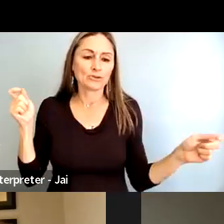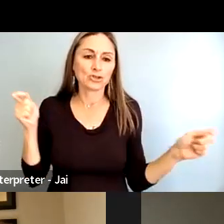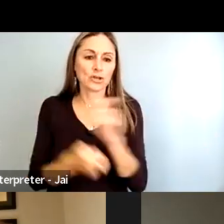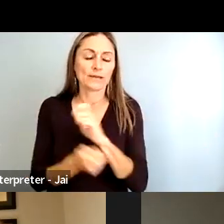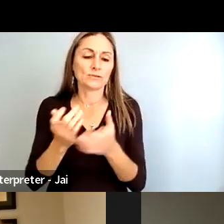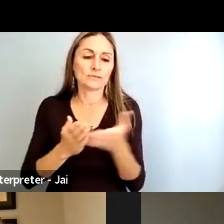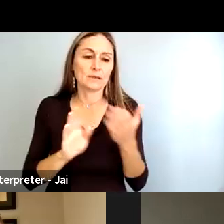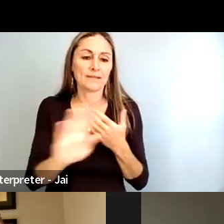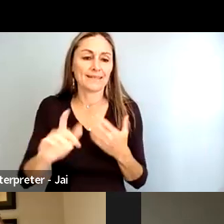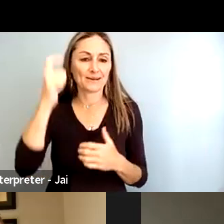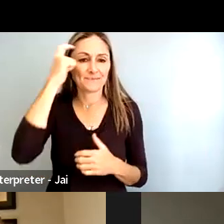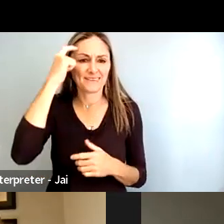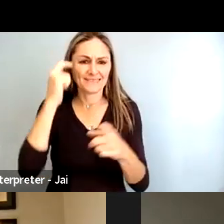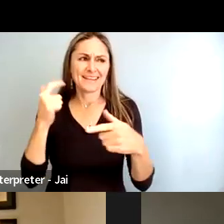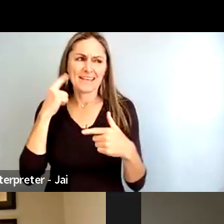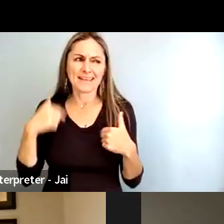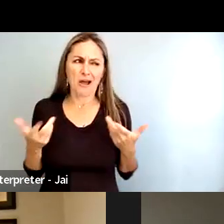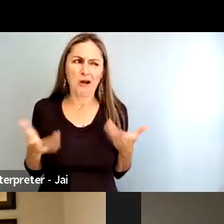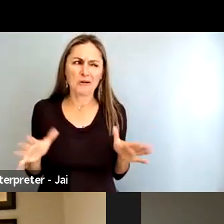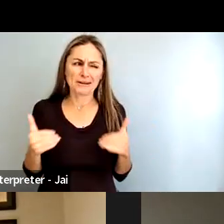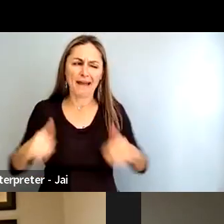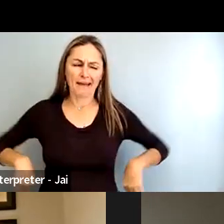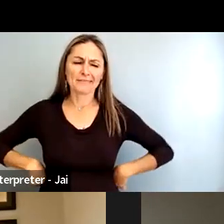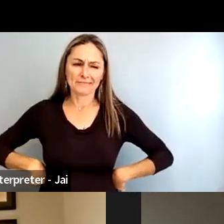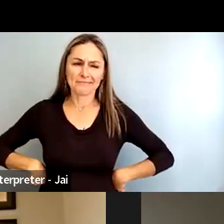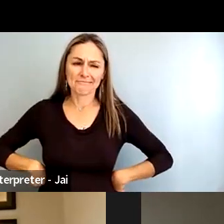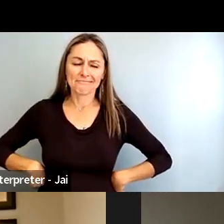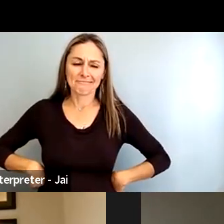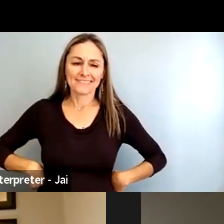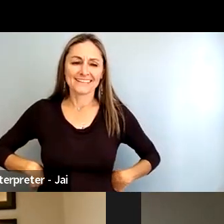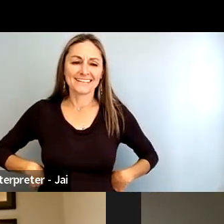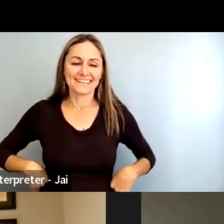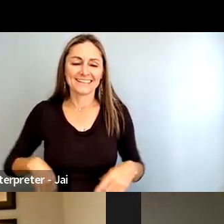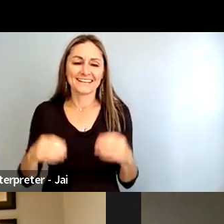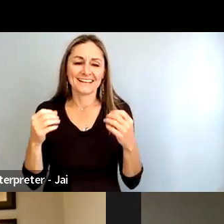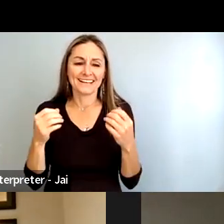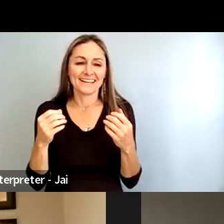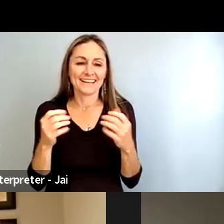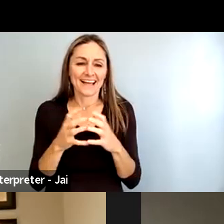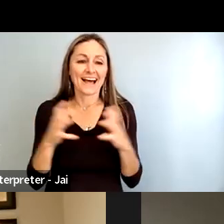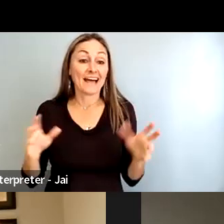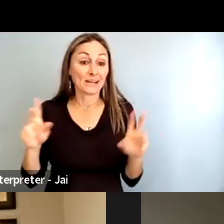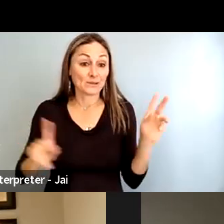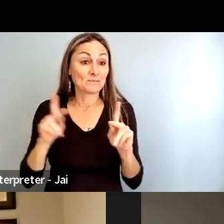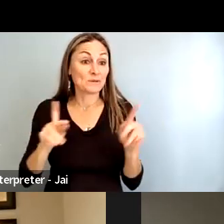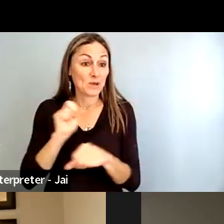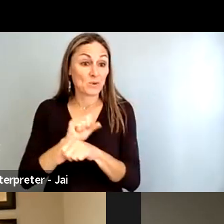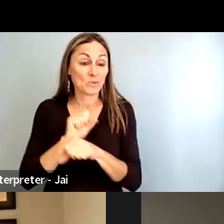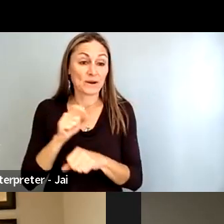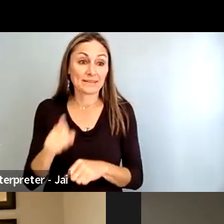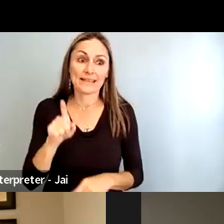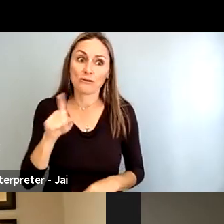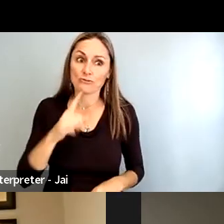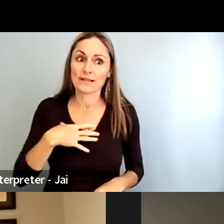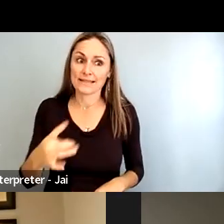minds as well. I think I already have. A lot of people are really, a lot of the people that work there are really liking me.